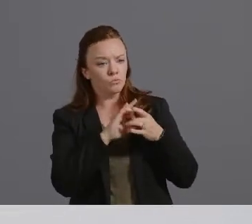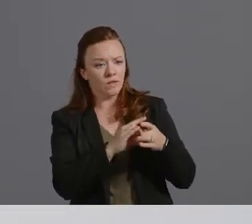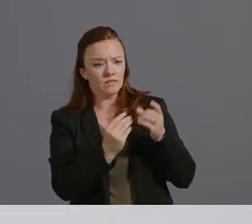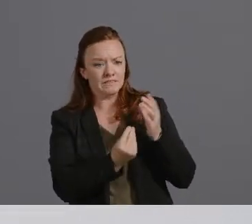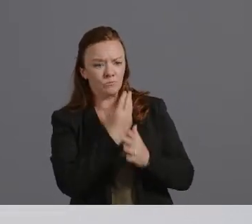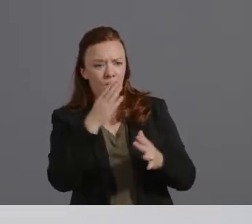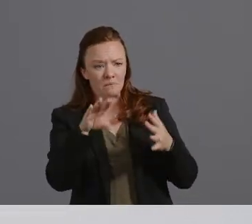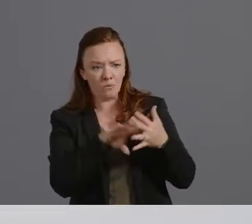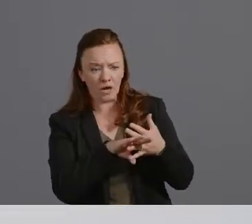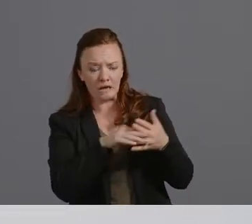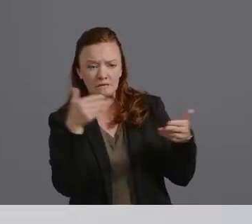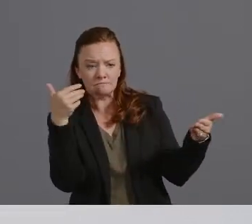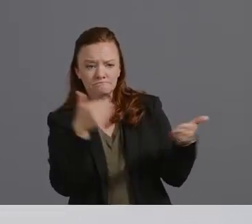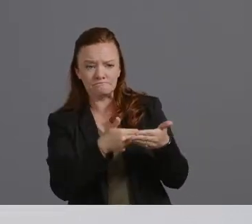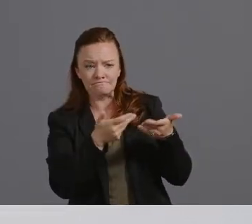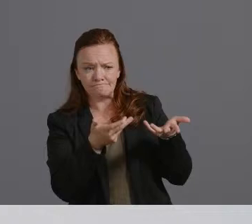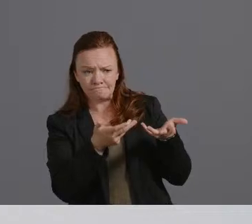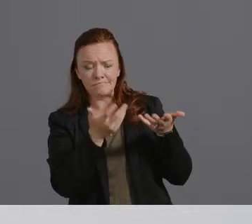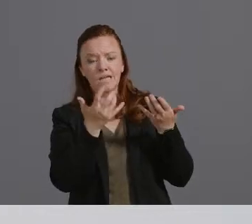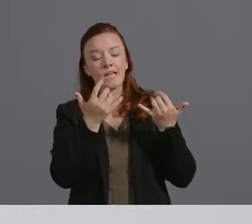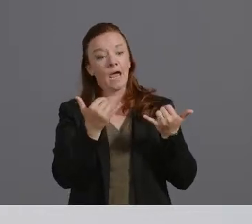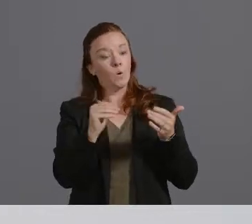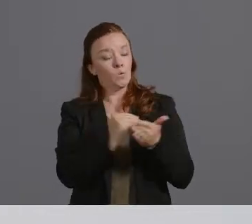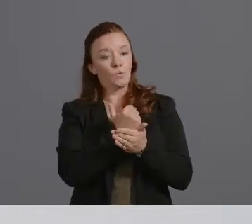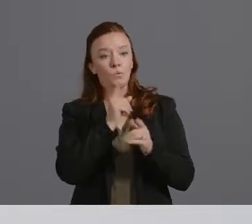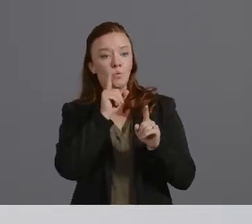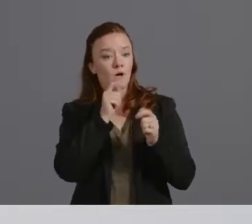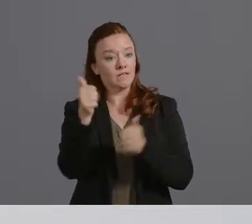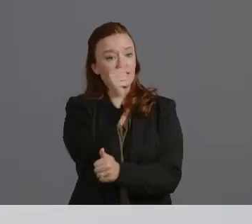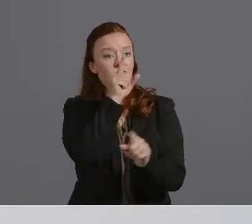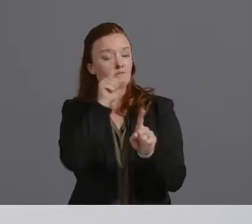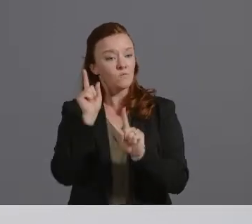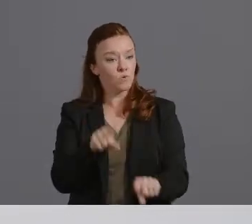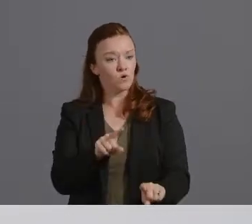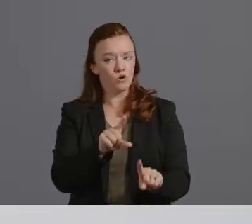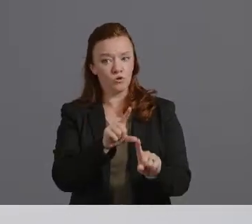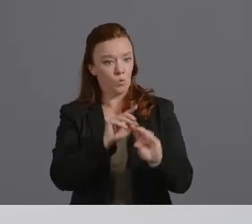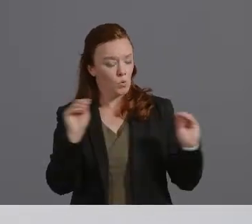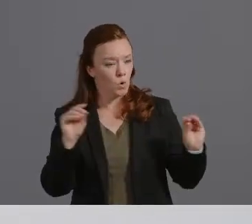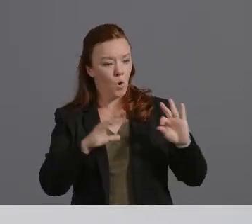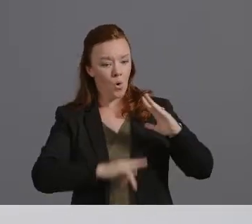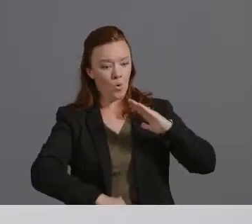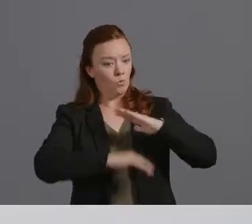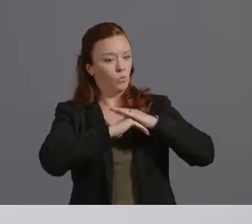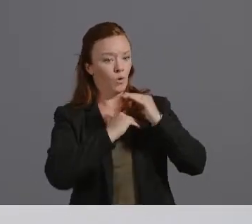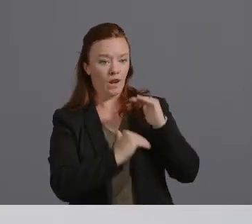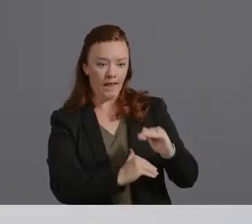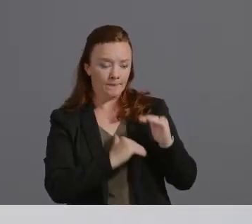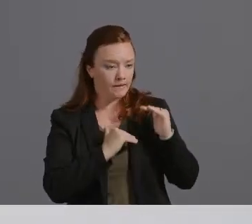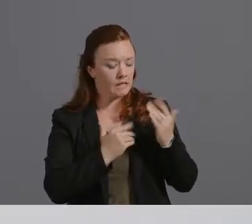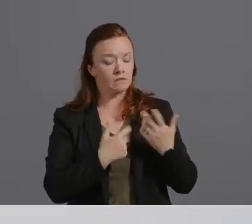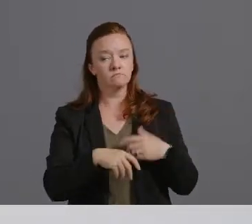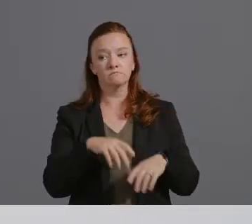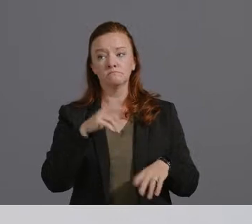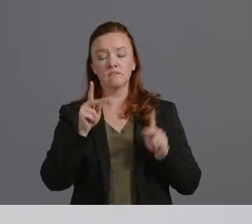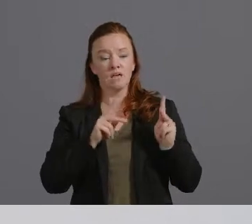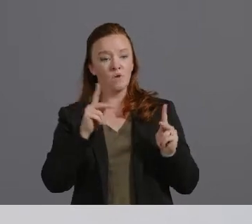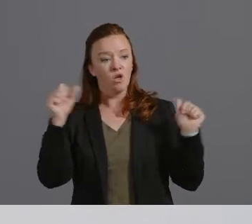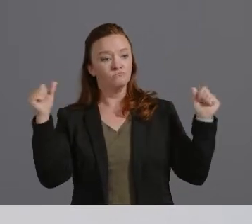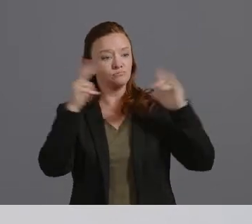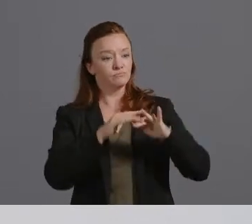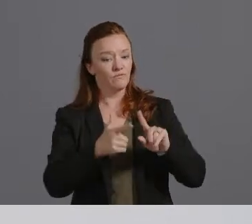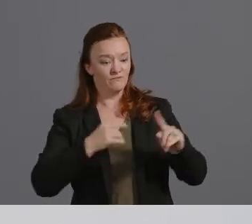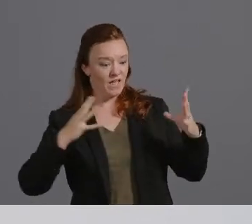this new executive order, with no capacity limits, with vacationers, more people moving around, spring break, a lot of people off, of